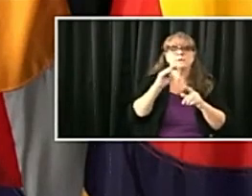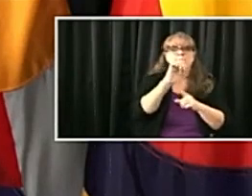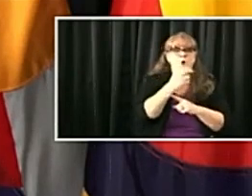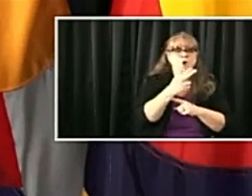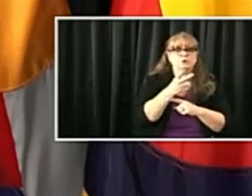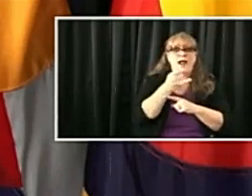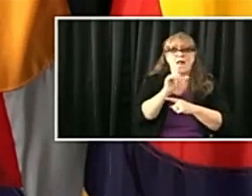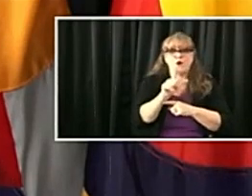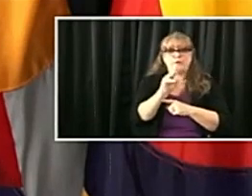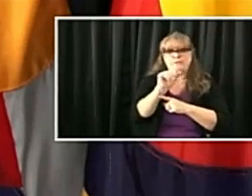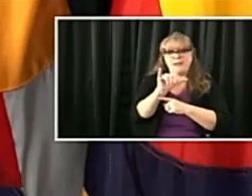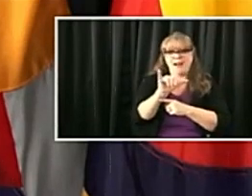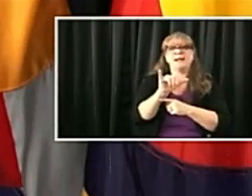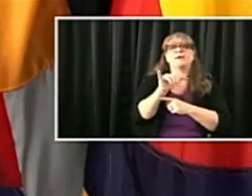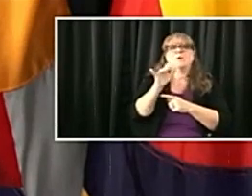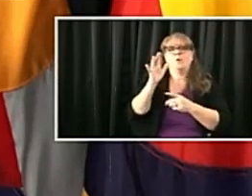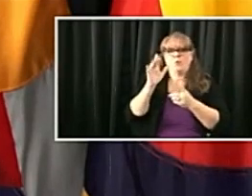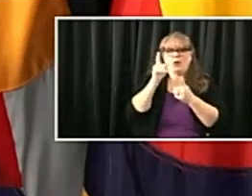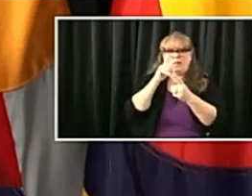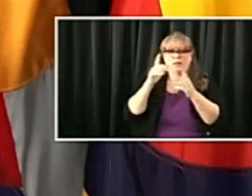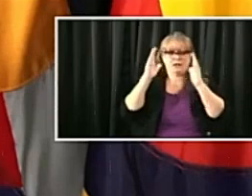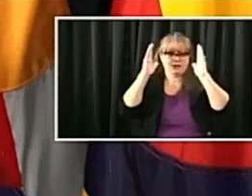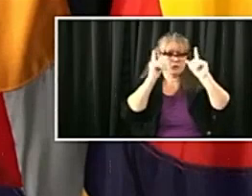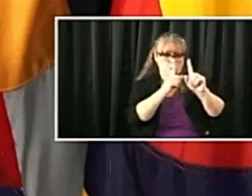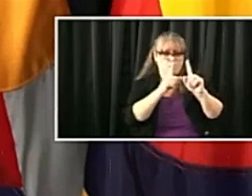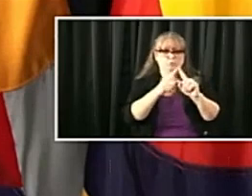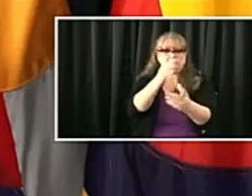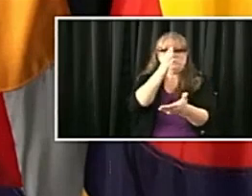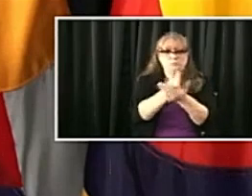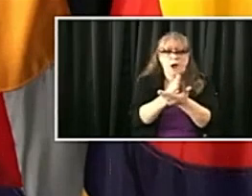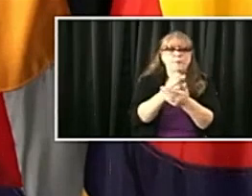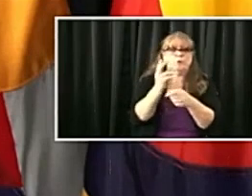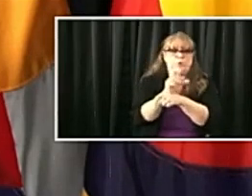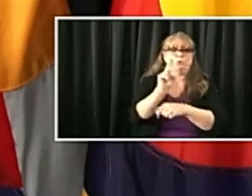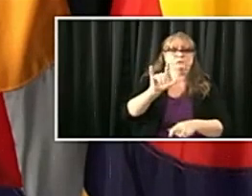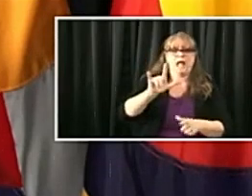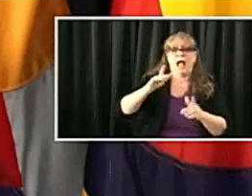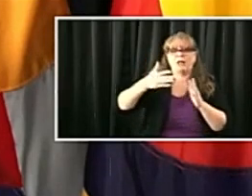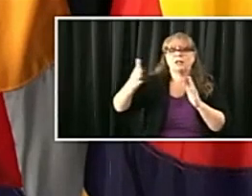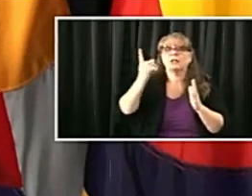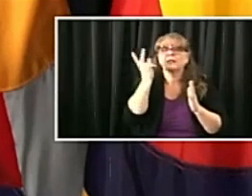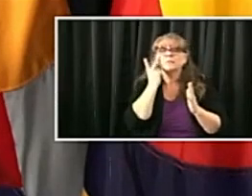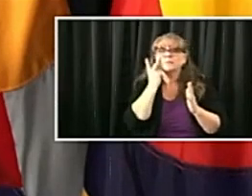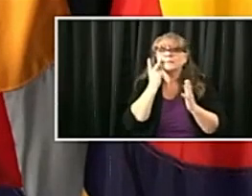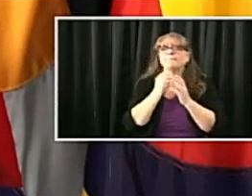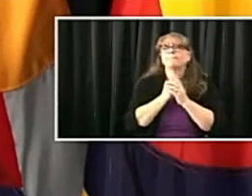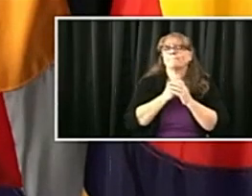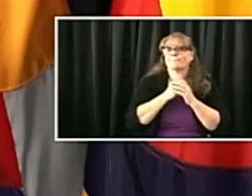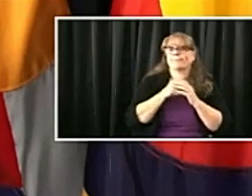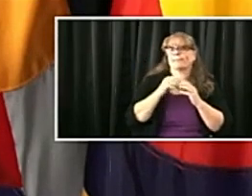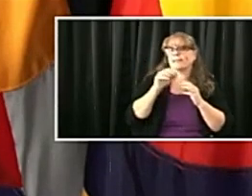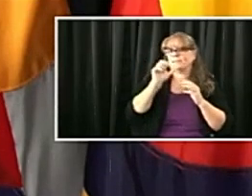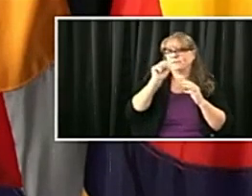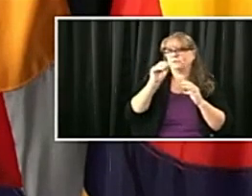the future of the dial. And it does align to kind of where these numbers might